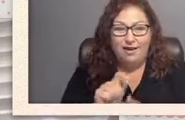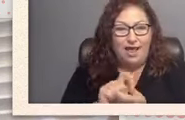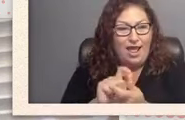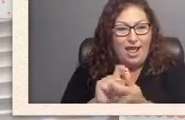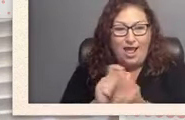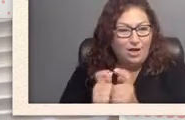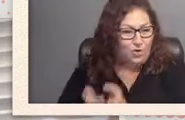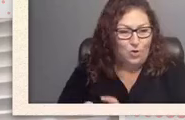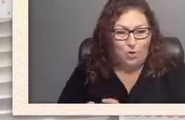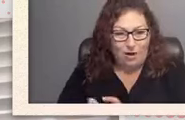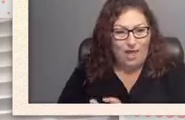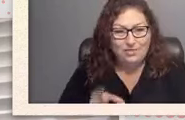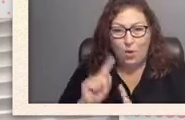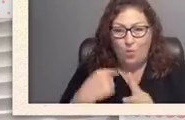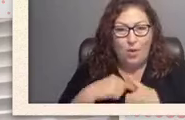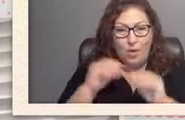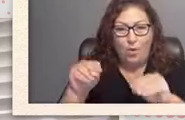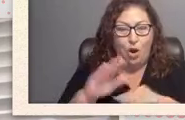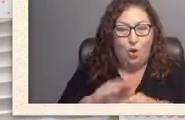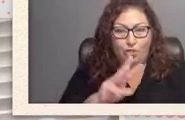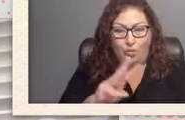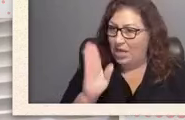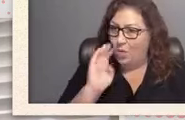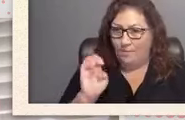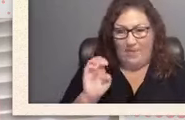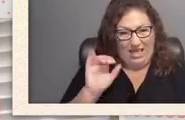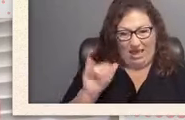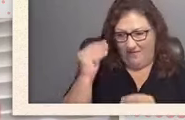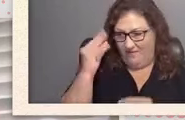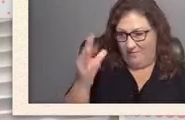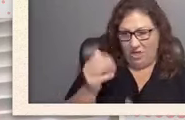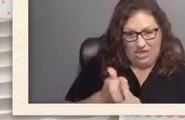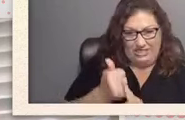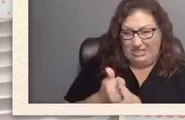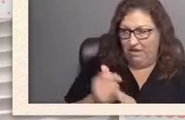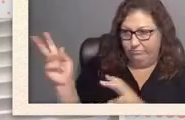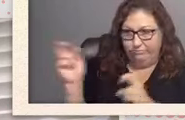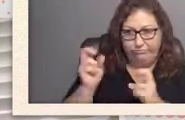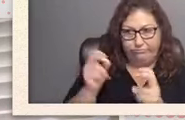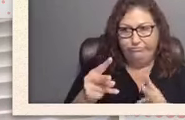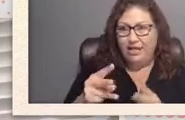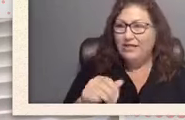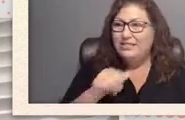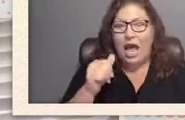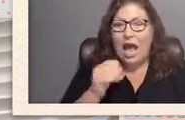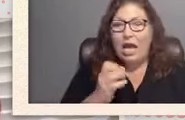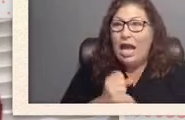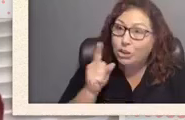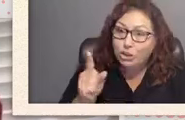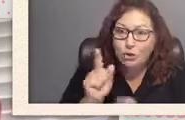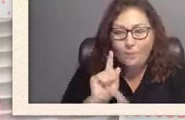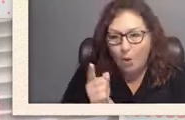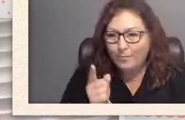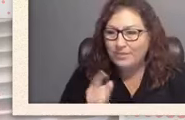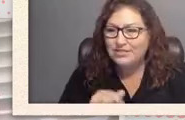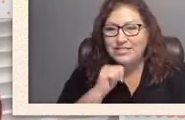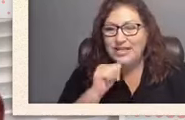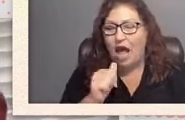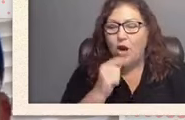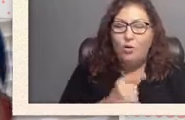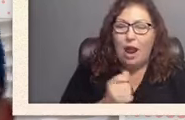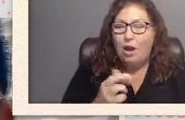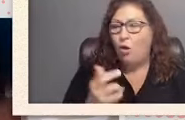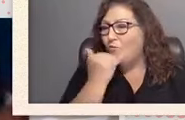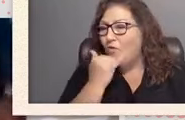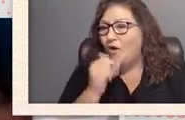put it on our website, it'll just be the information itself. So these aren't gotcha moments. There really isn't a right or wrong answer to many of